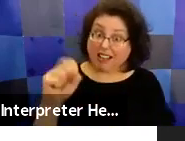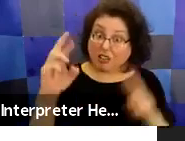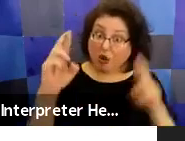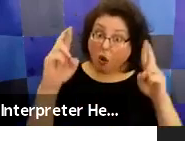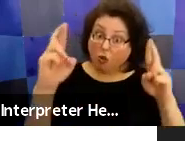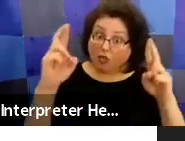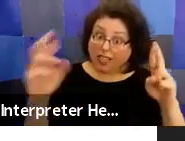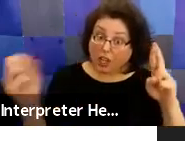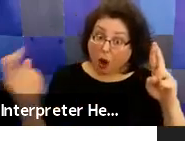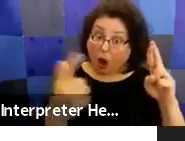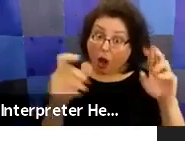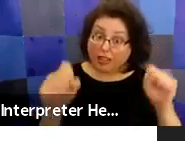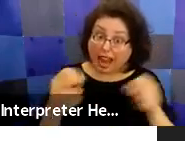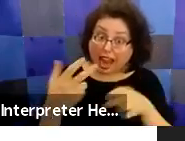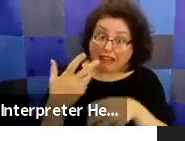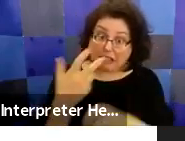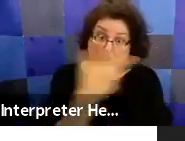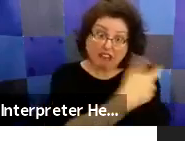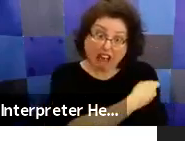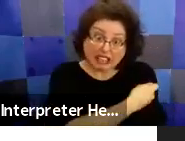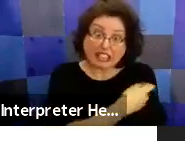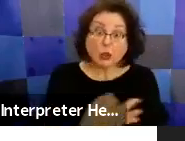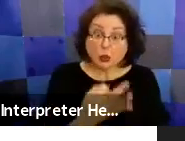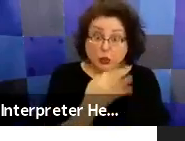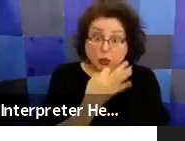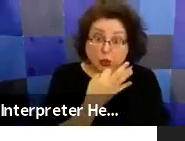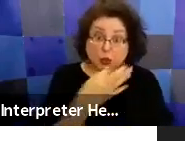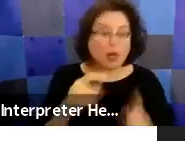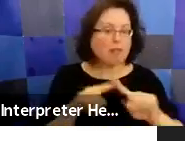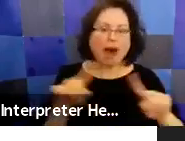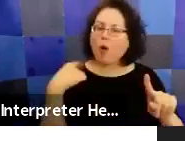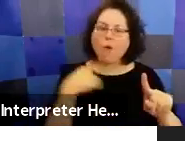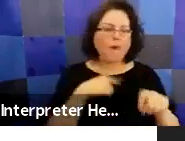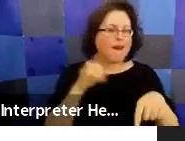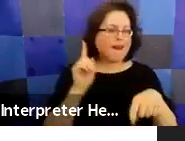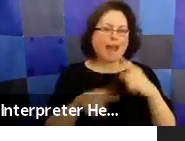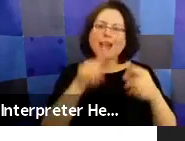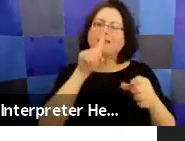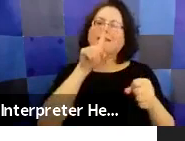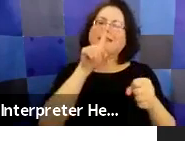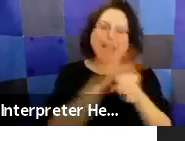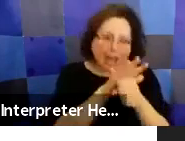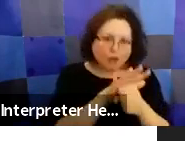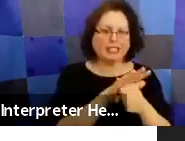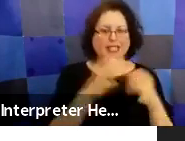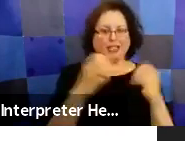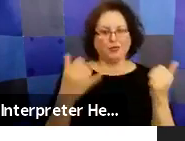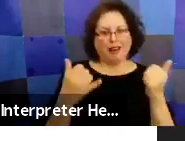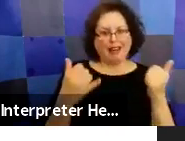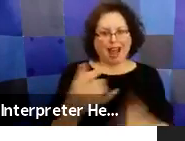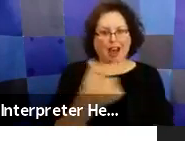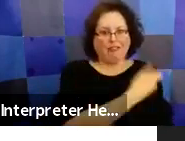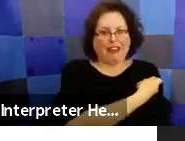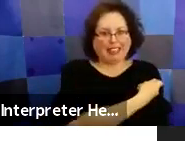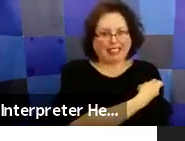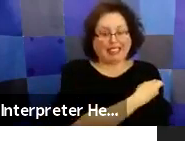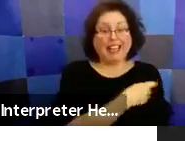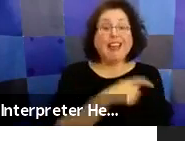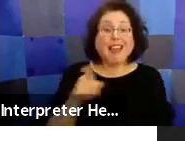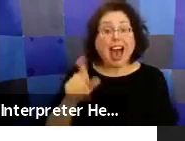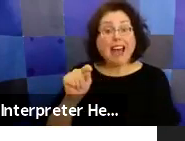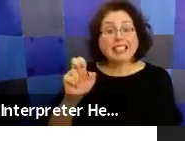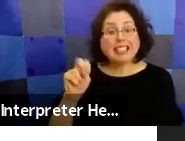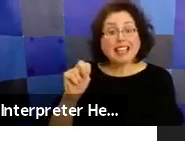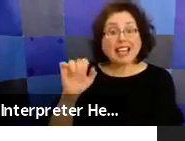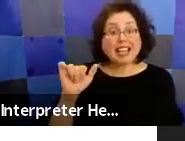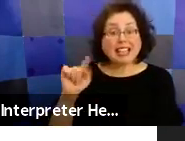can be vaccinated shortly. But we can't guarantee any vaccination at this time. And the tenant with the